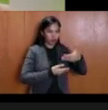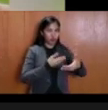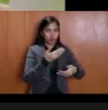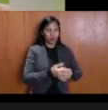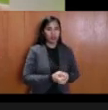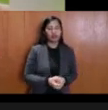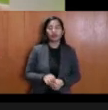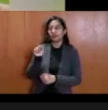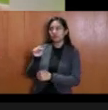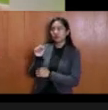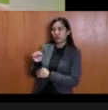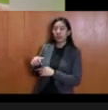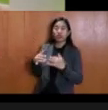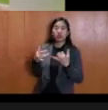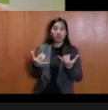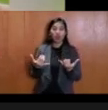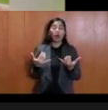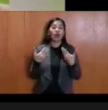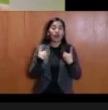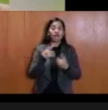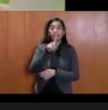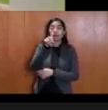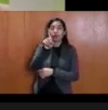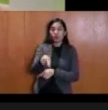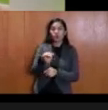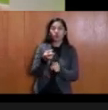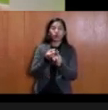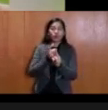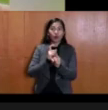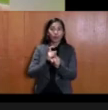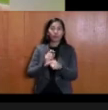right. We do have a question from